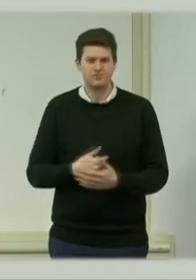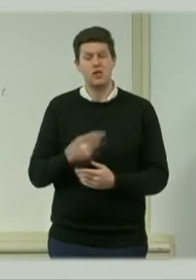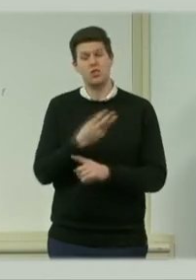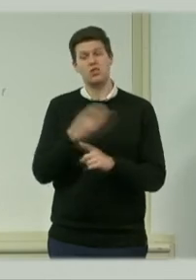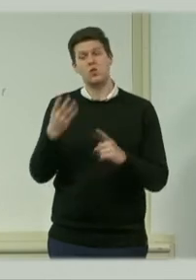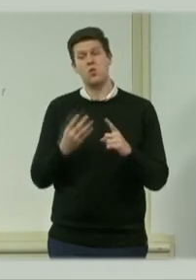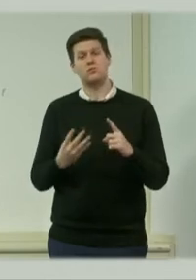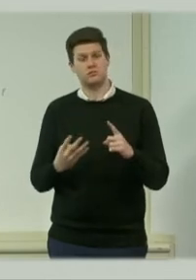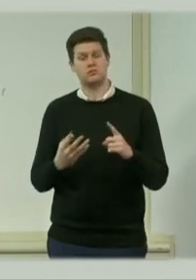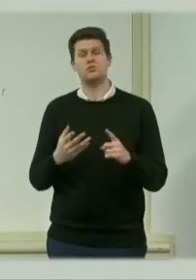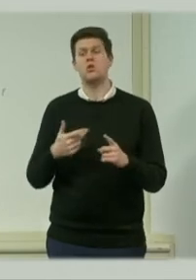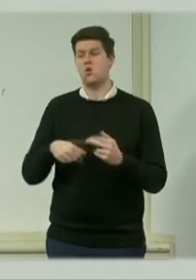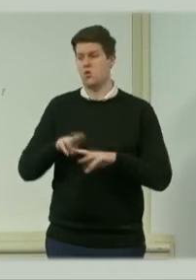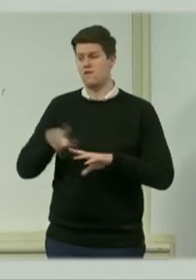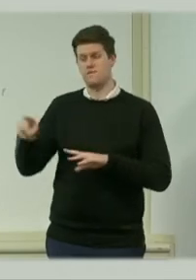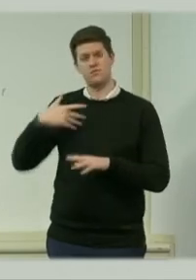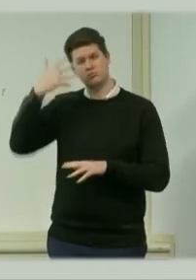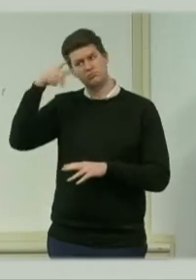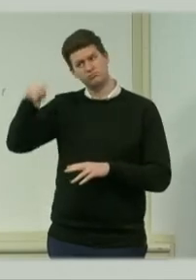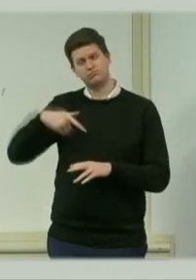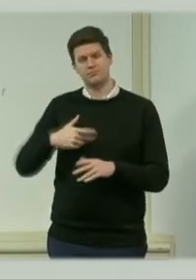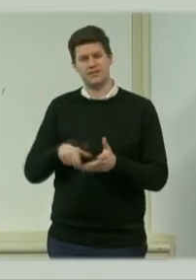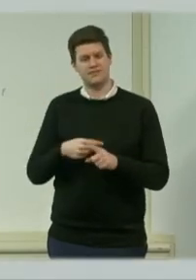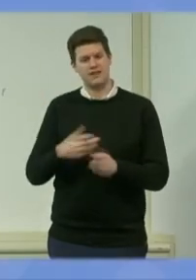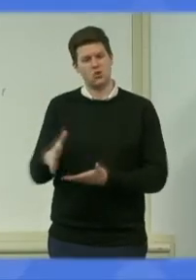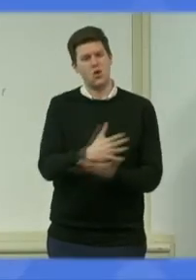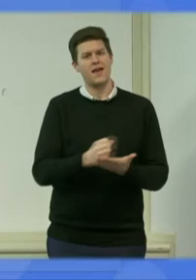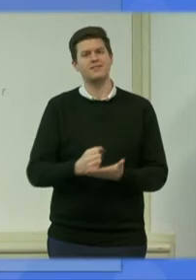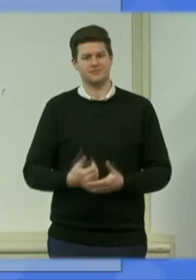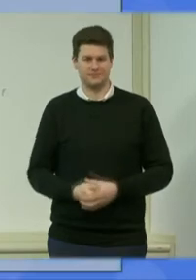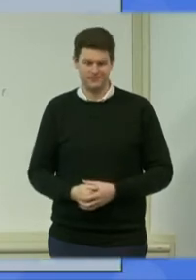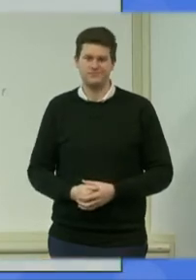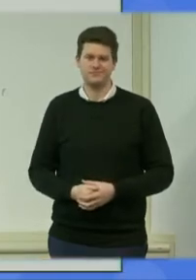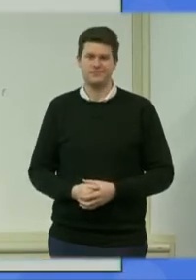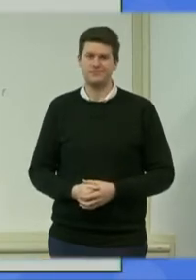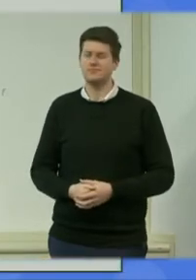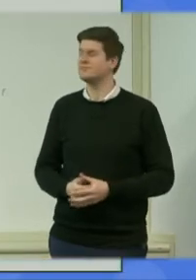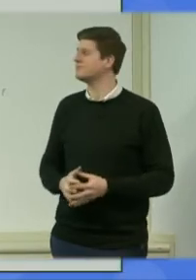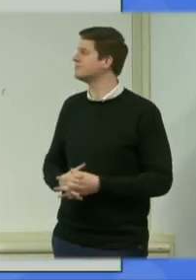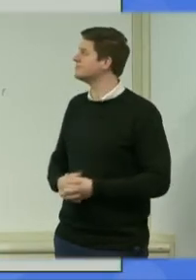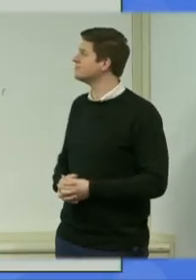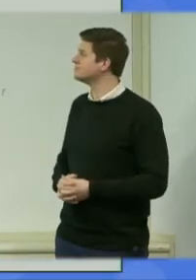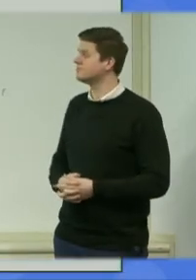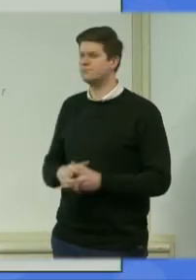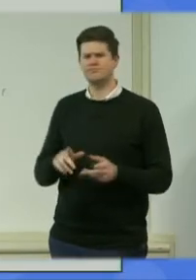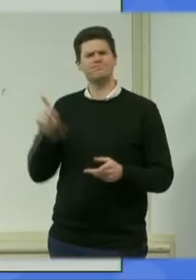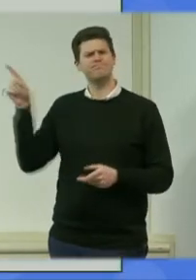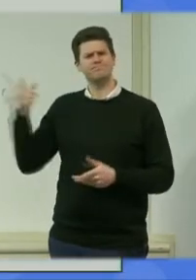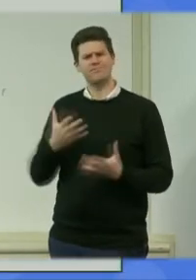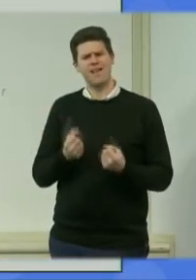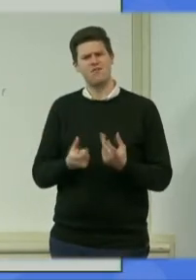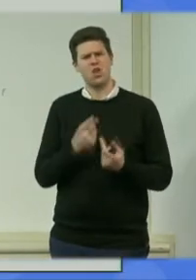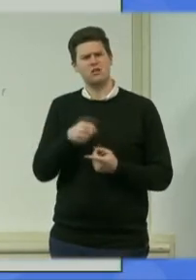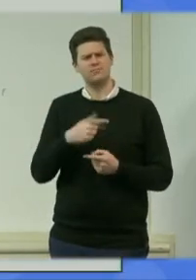collects. That's both in the UK and in Scotland. It's about 3/4. Then there are so-called green taxes, so taxes